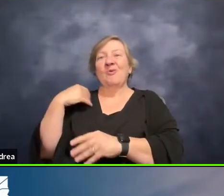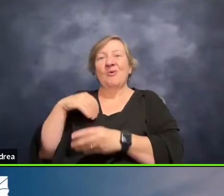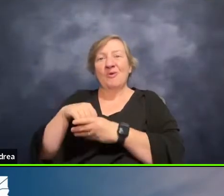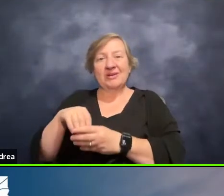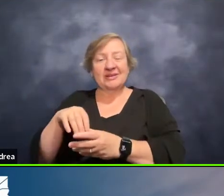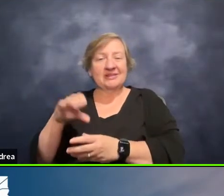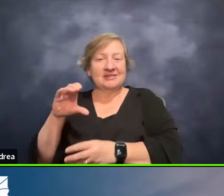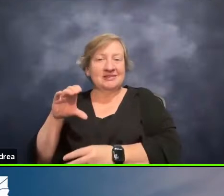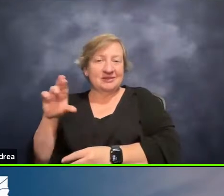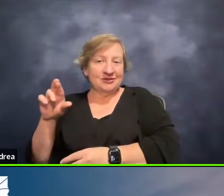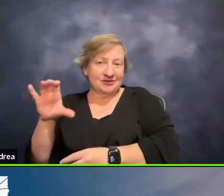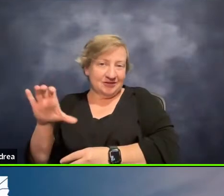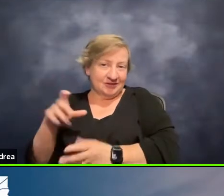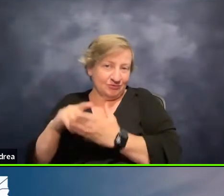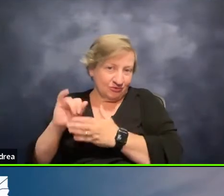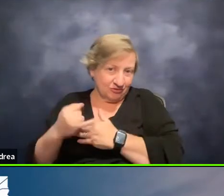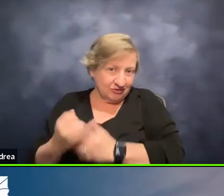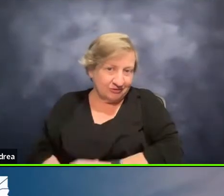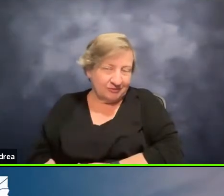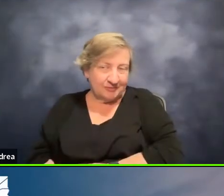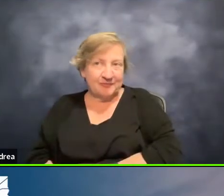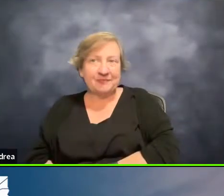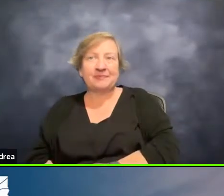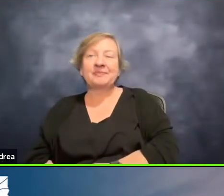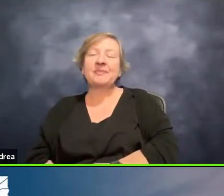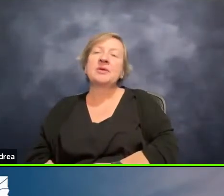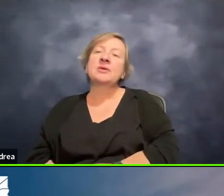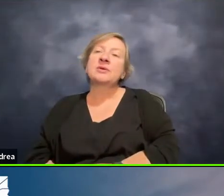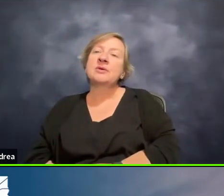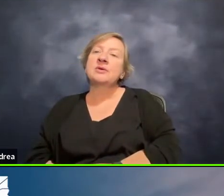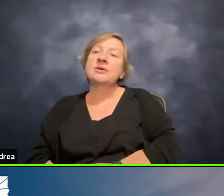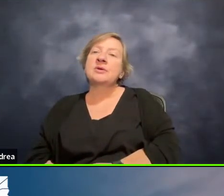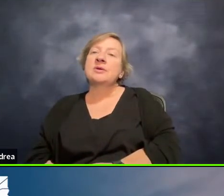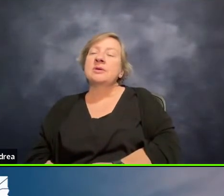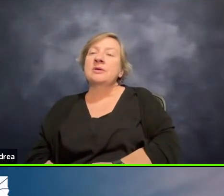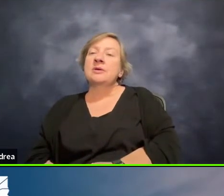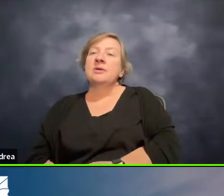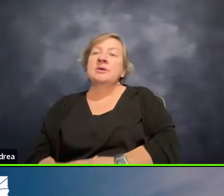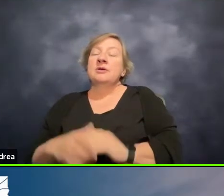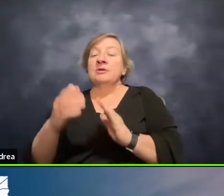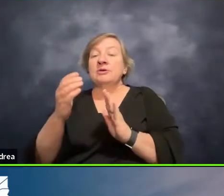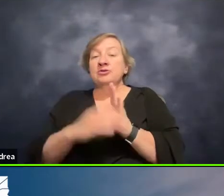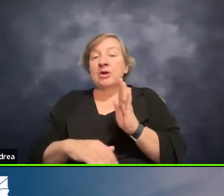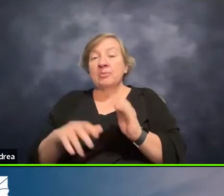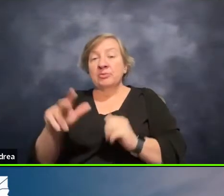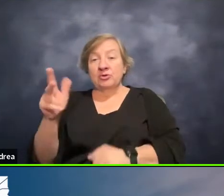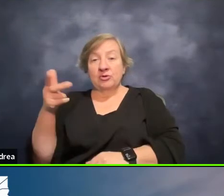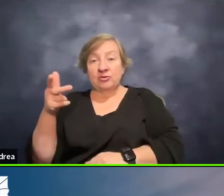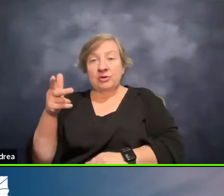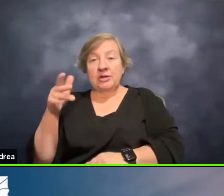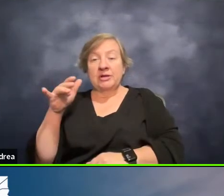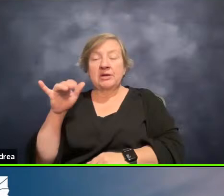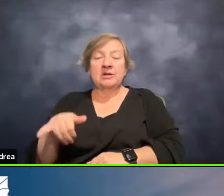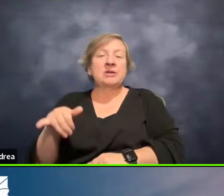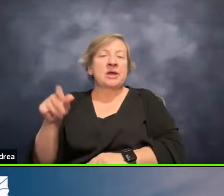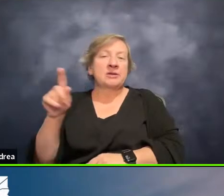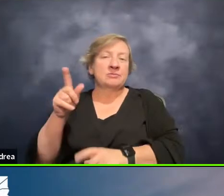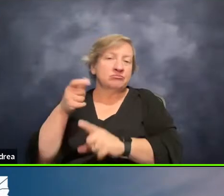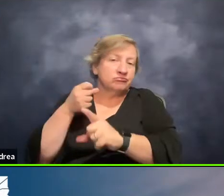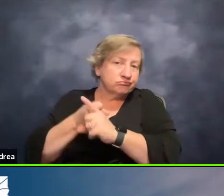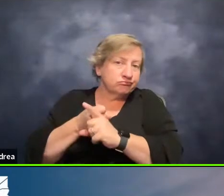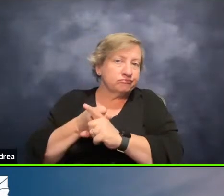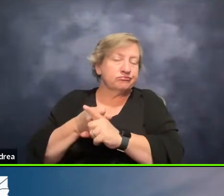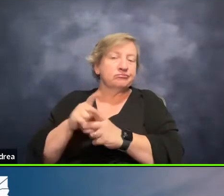Crossing project. And similarly in Chapter 3, that's where the impacts and benefits